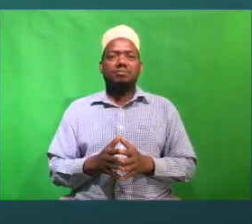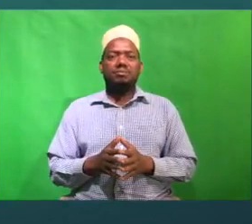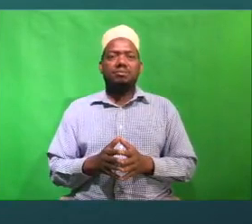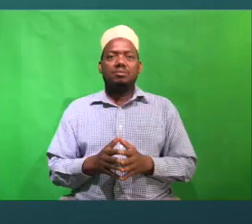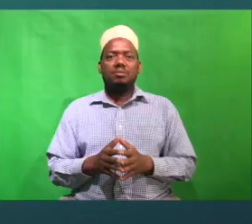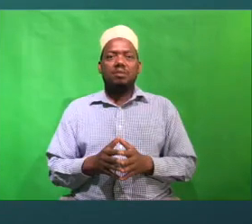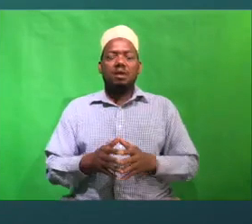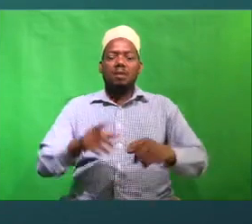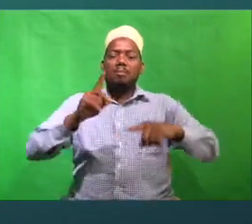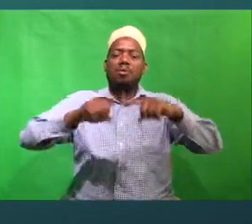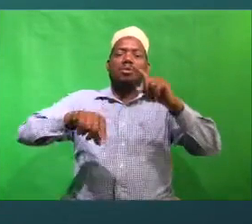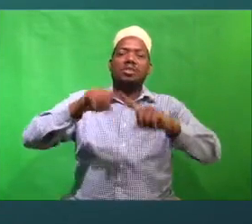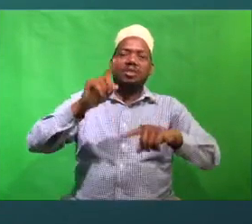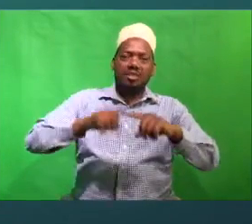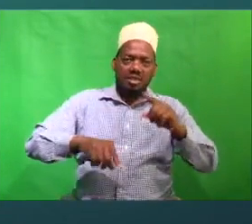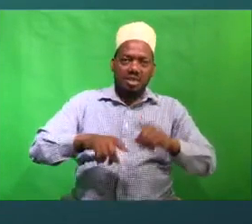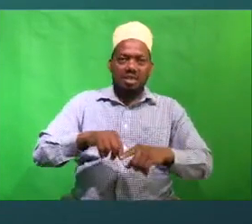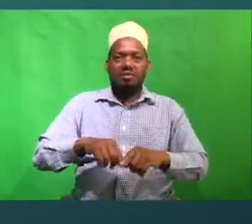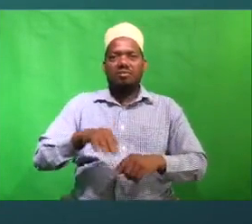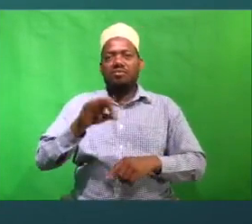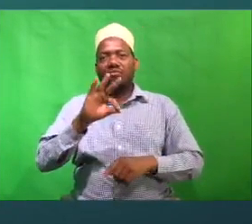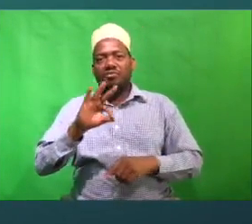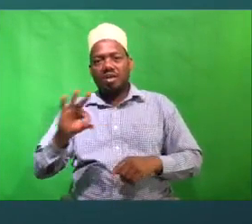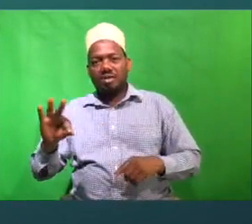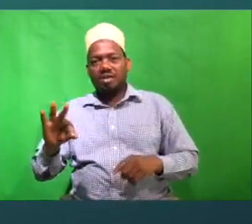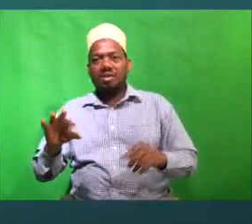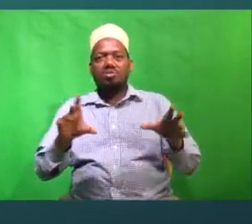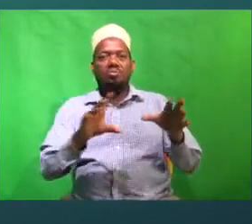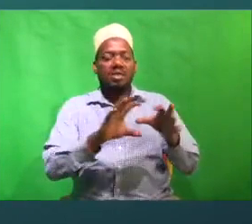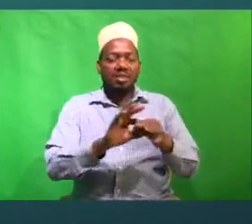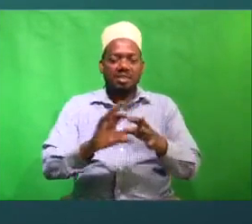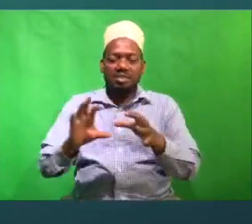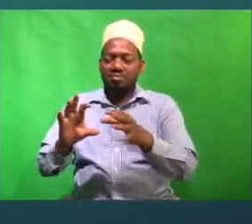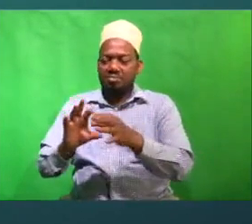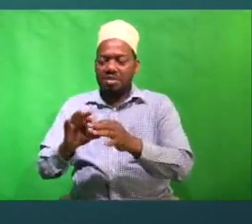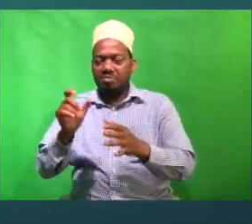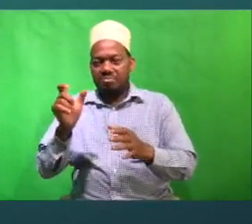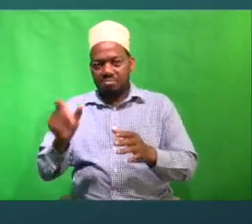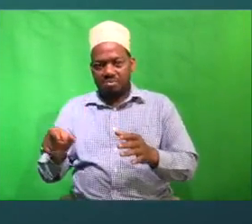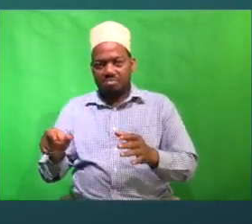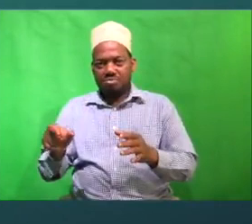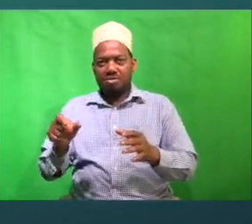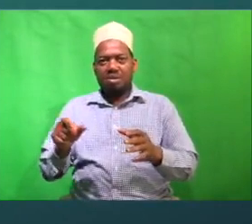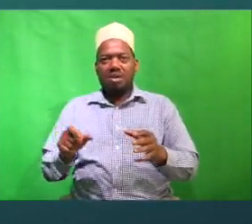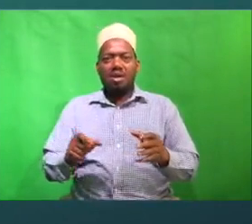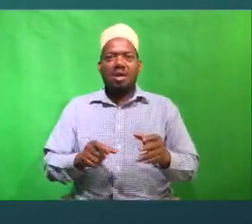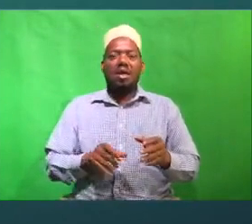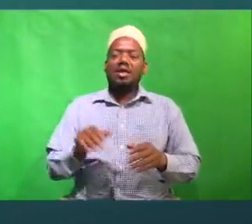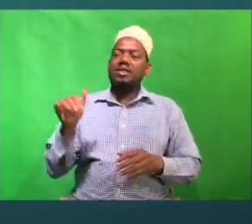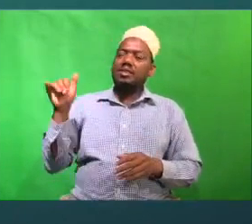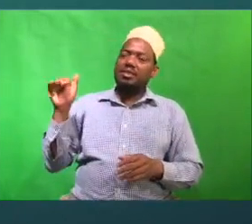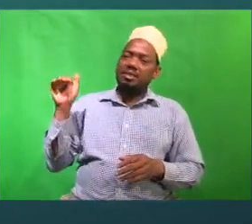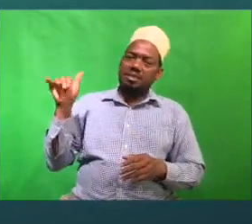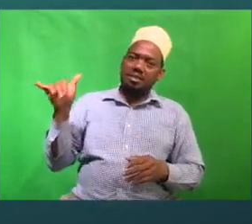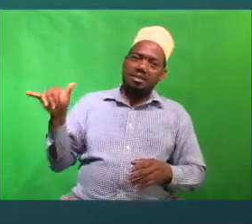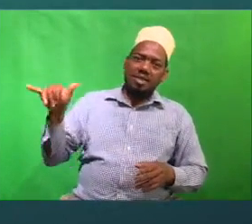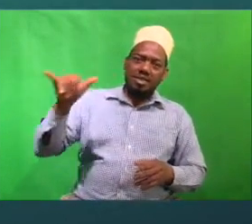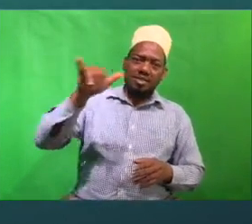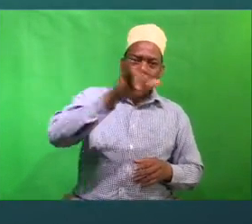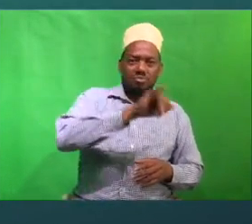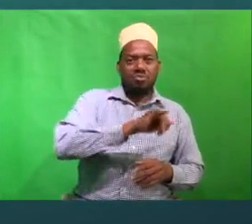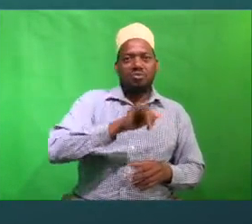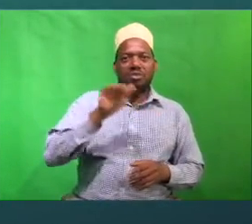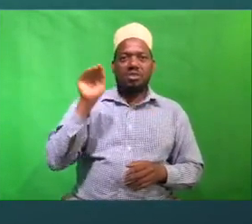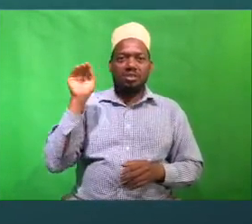country. Political factors. There people can participate themselves in political. Transport and